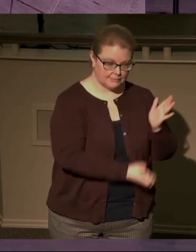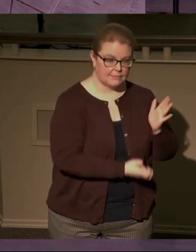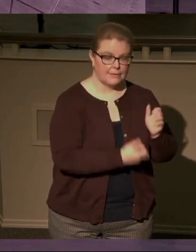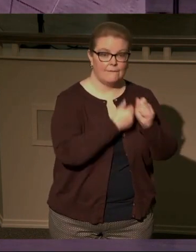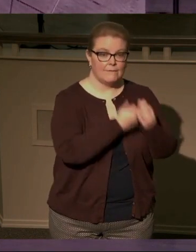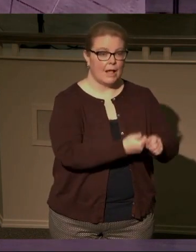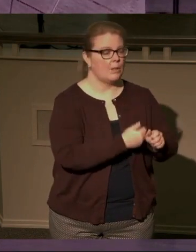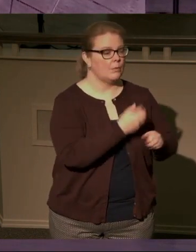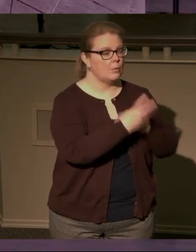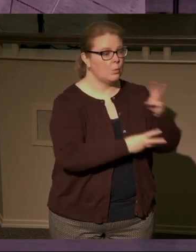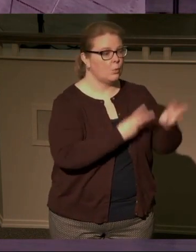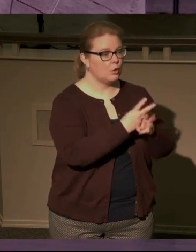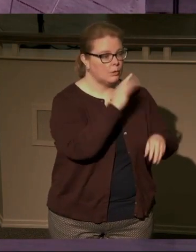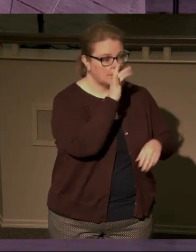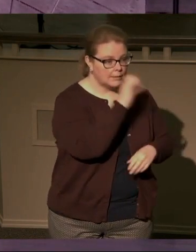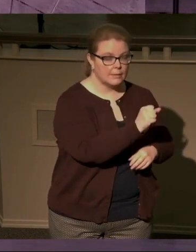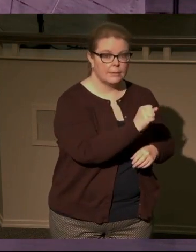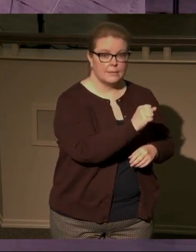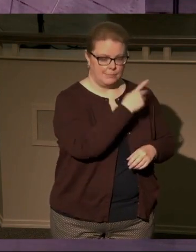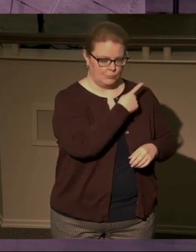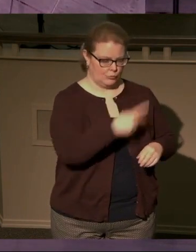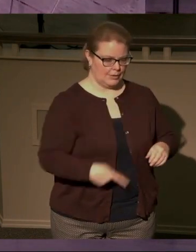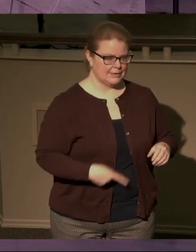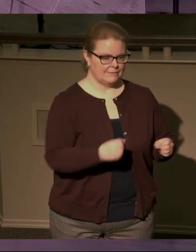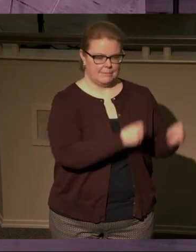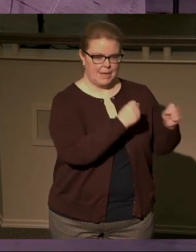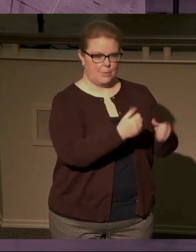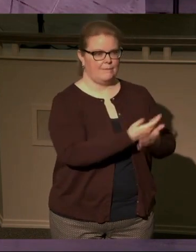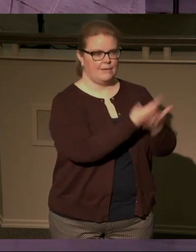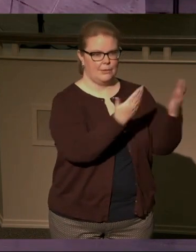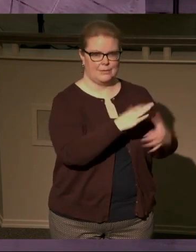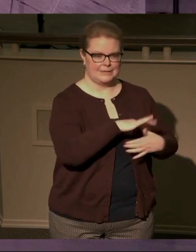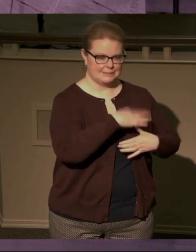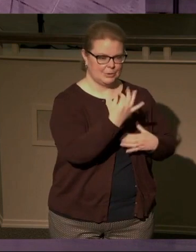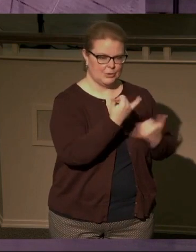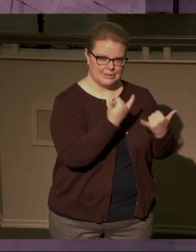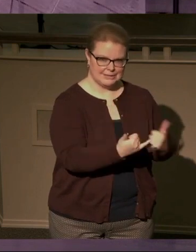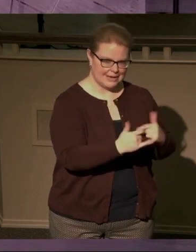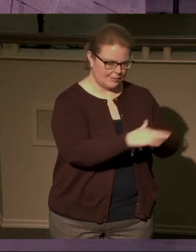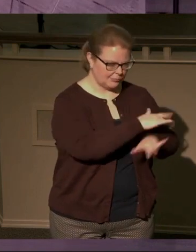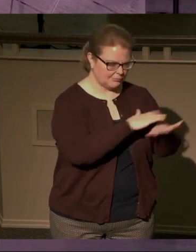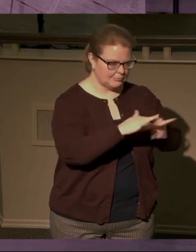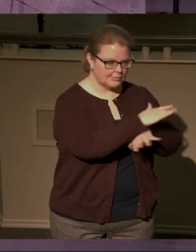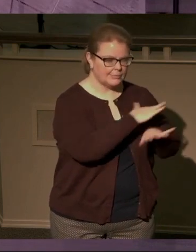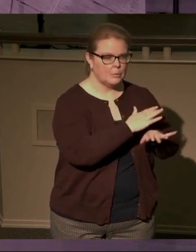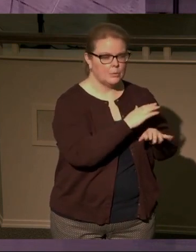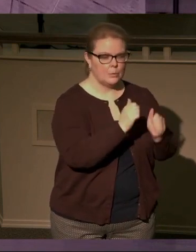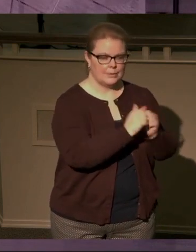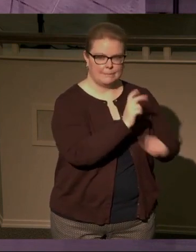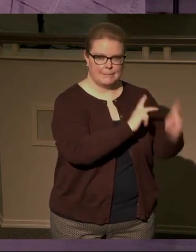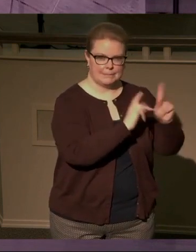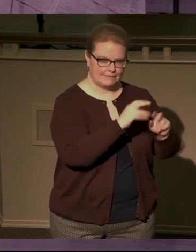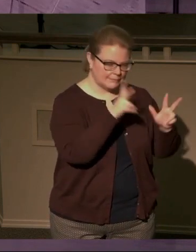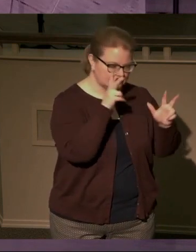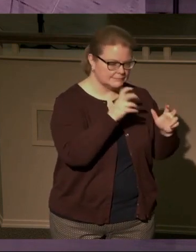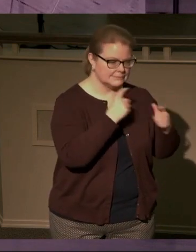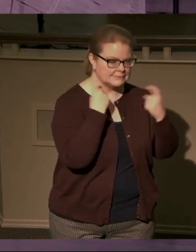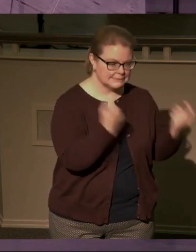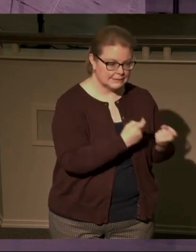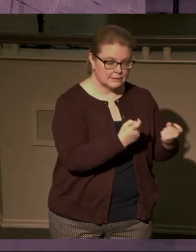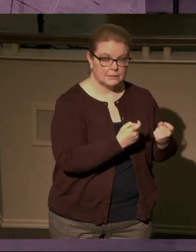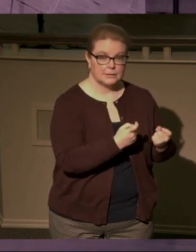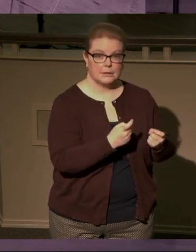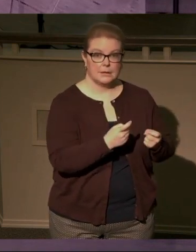world, following the prince of the power of the air, the spirit that is now at work in the sons of disobedience, among whom we